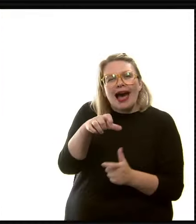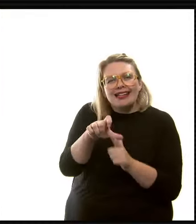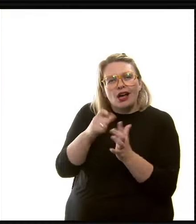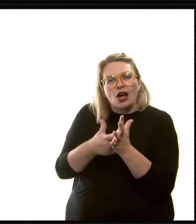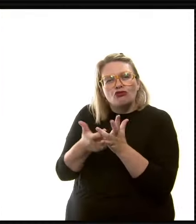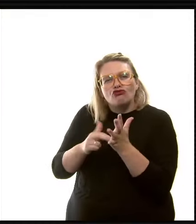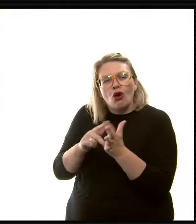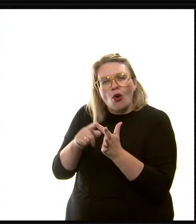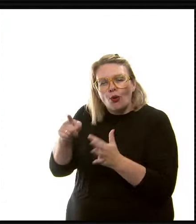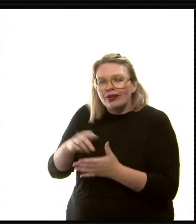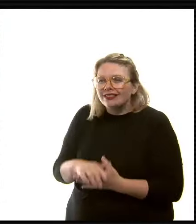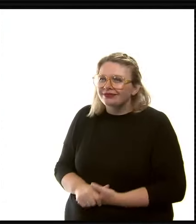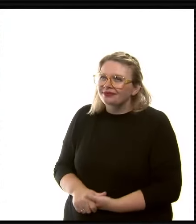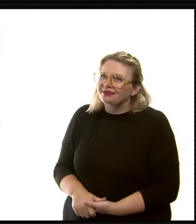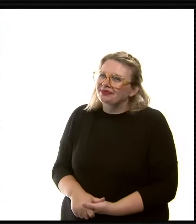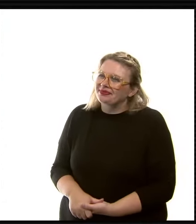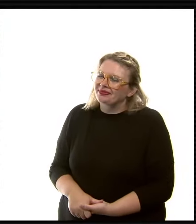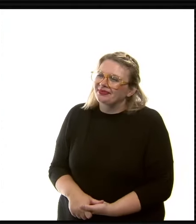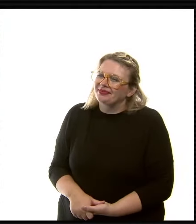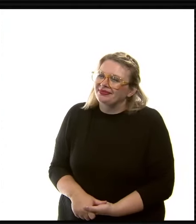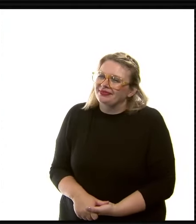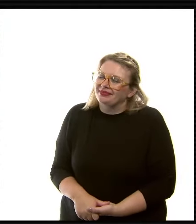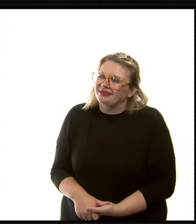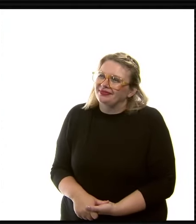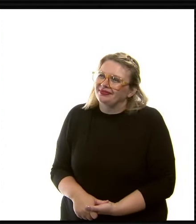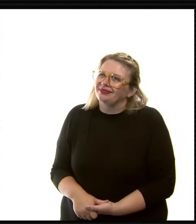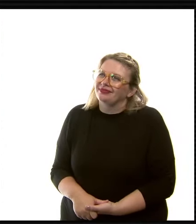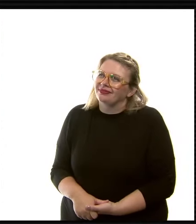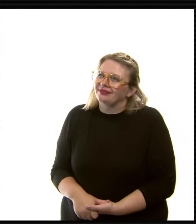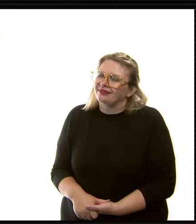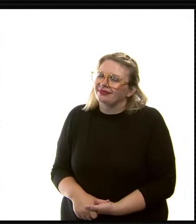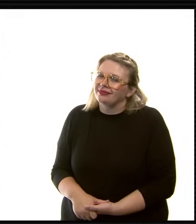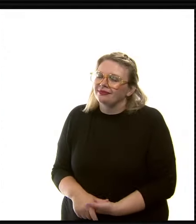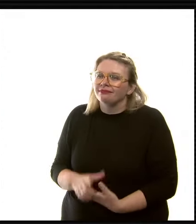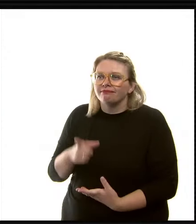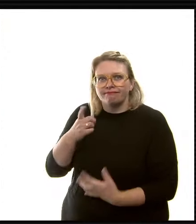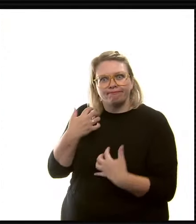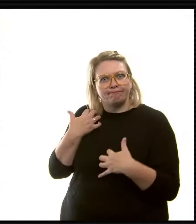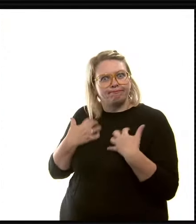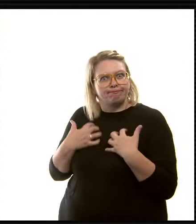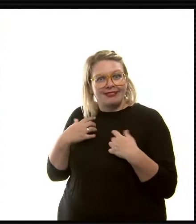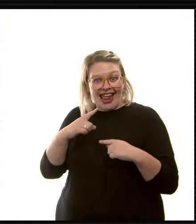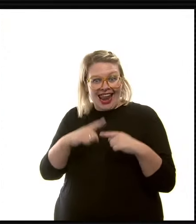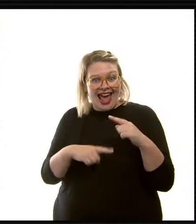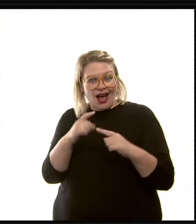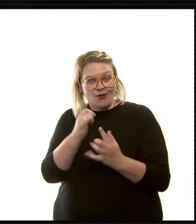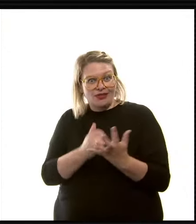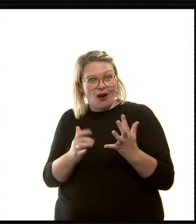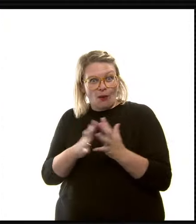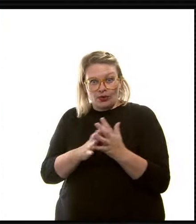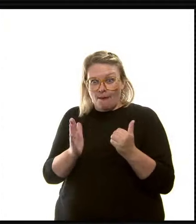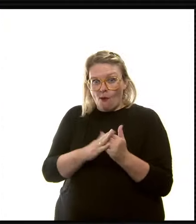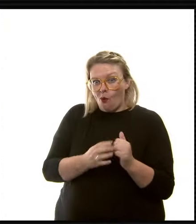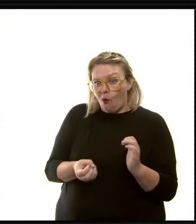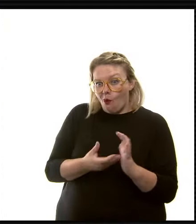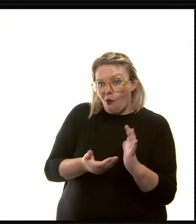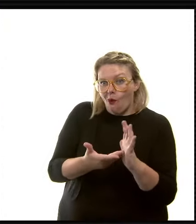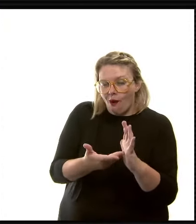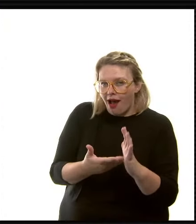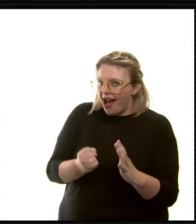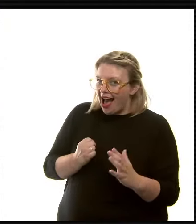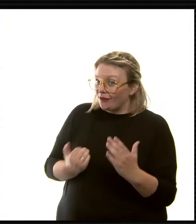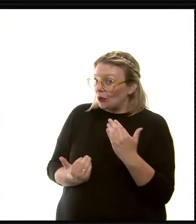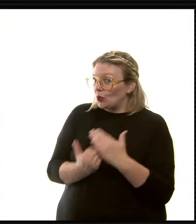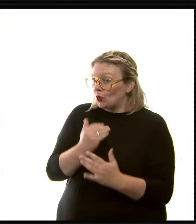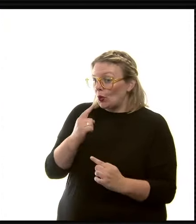he is. This is brilliant. And you know what? I am delighted to say that the LEGO Star Wars excitement doesn't end there. There is a brand new LEGO Star